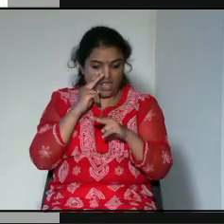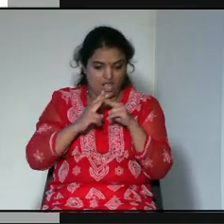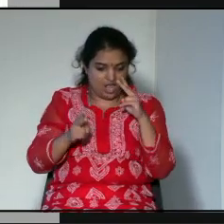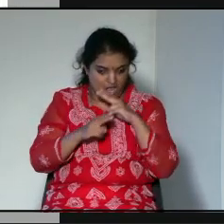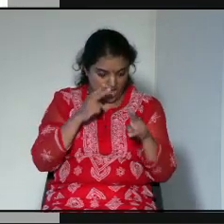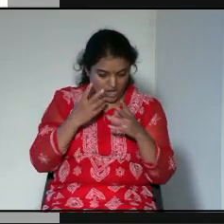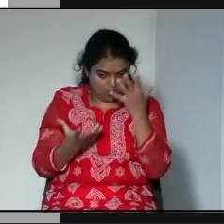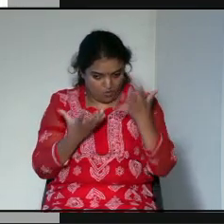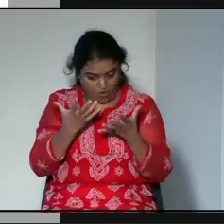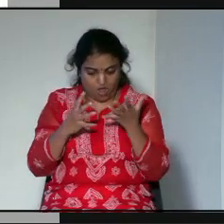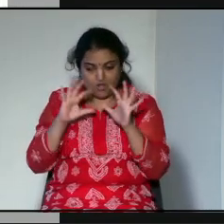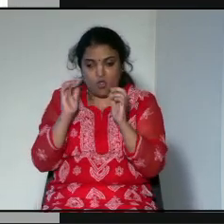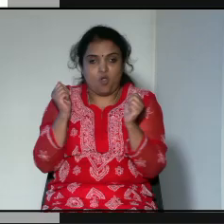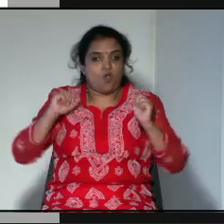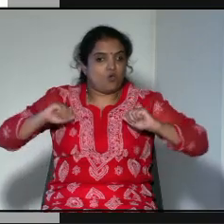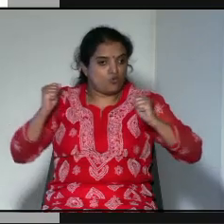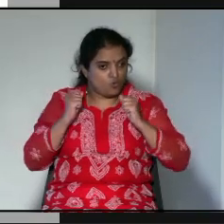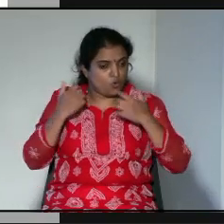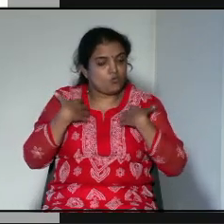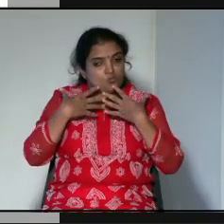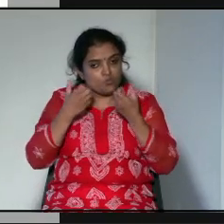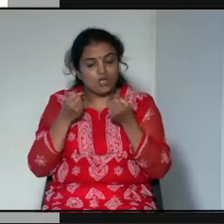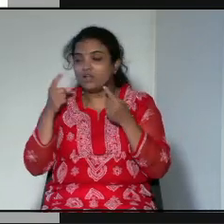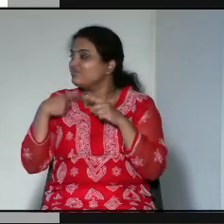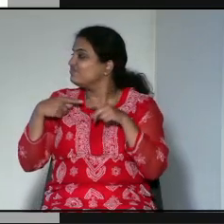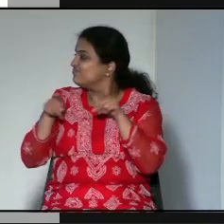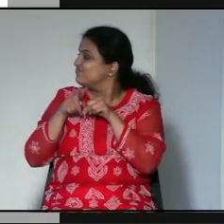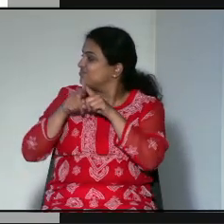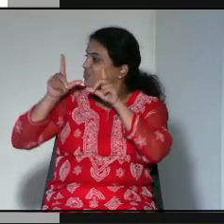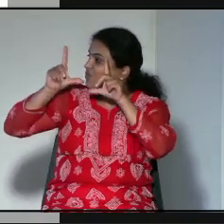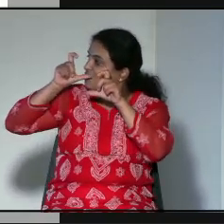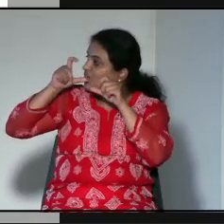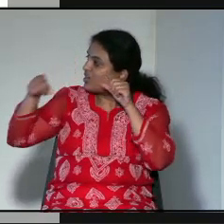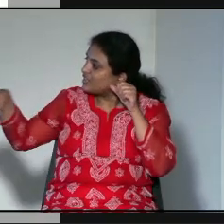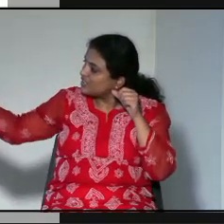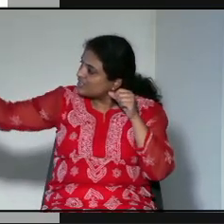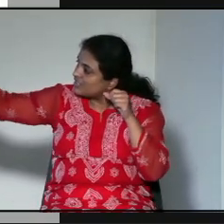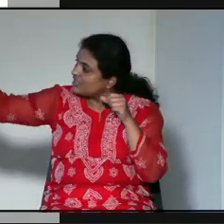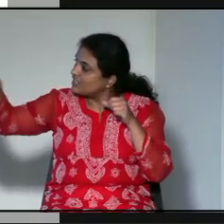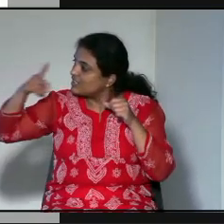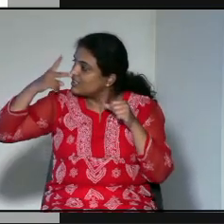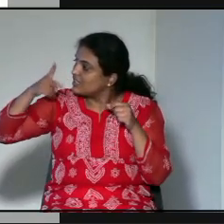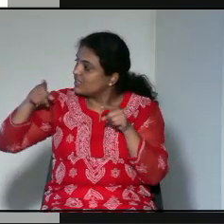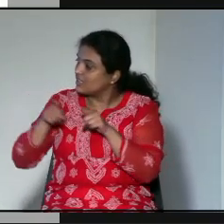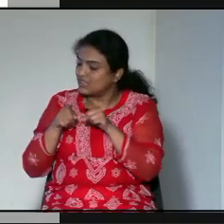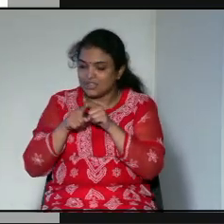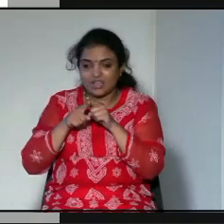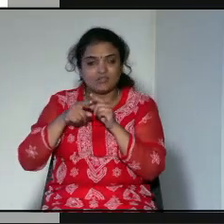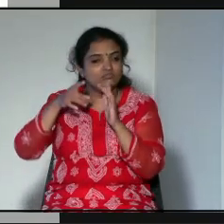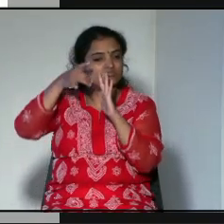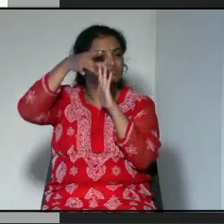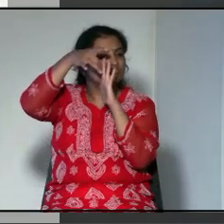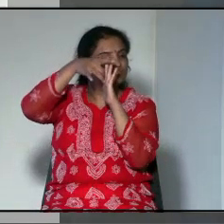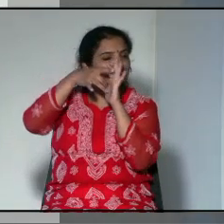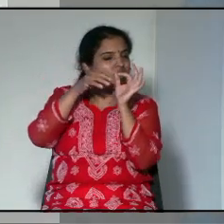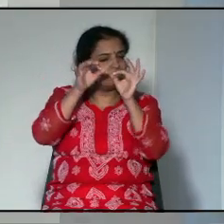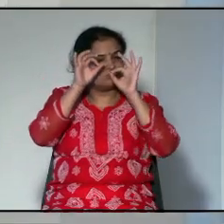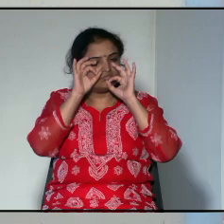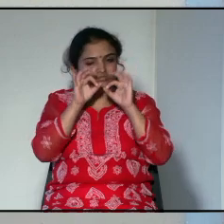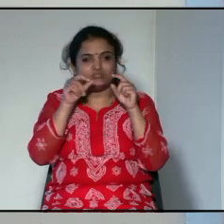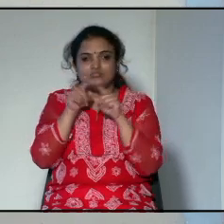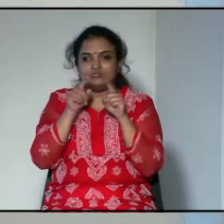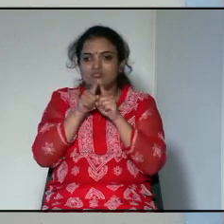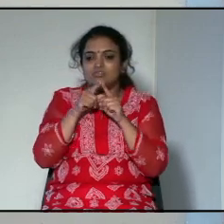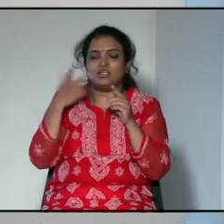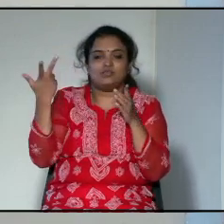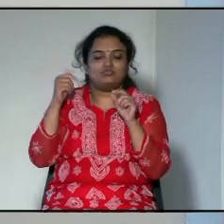what we see her doing. These photographs bear witness to the deeply artisanal and